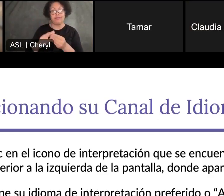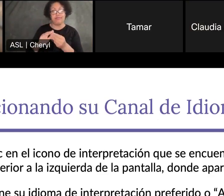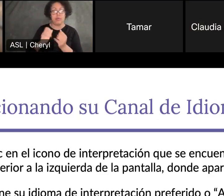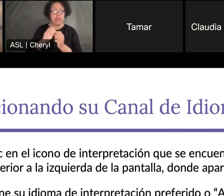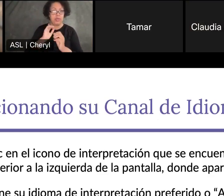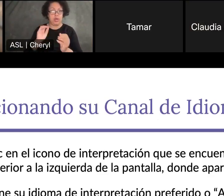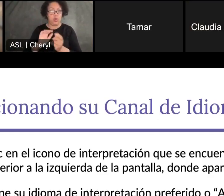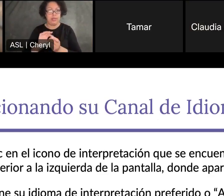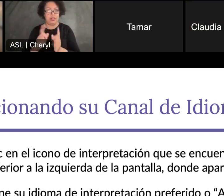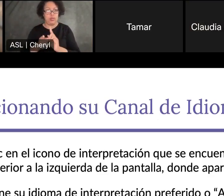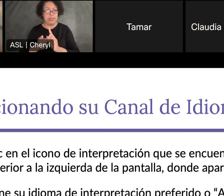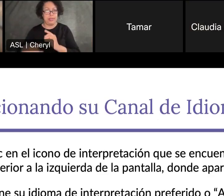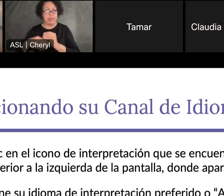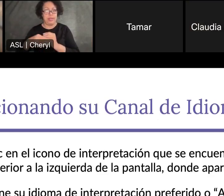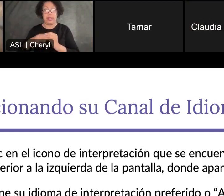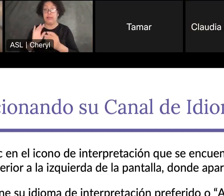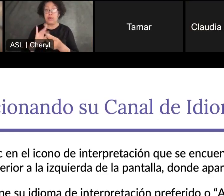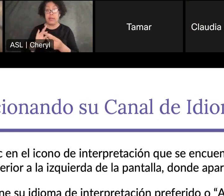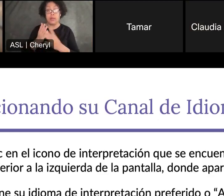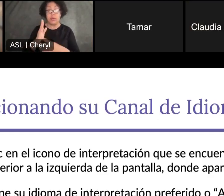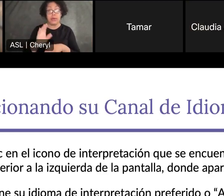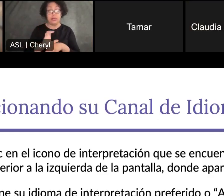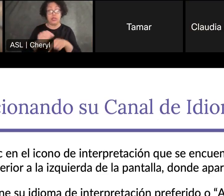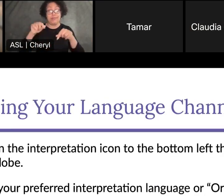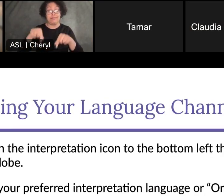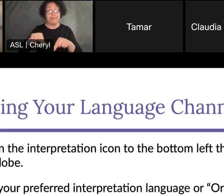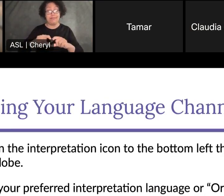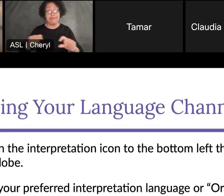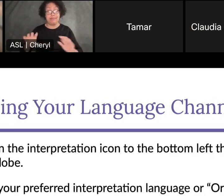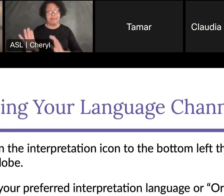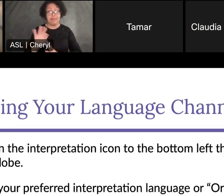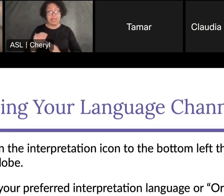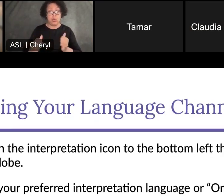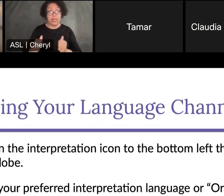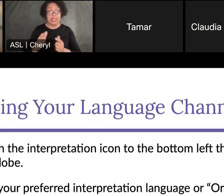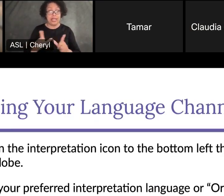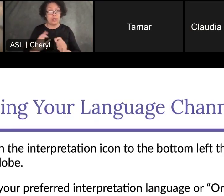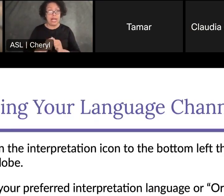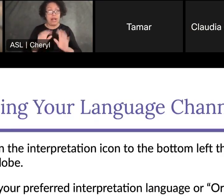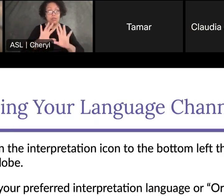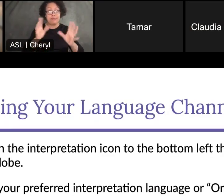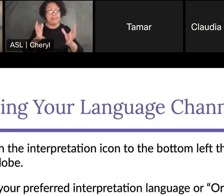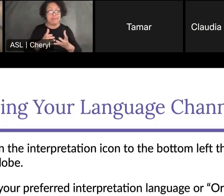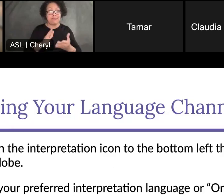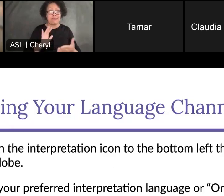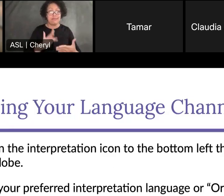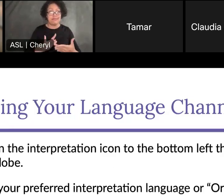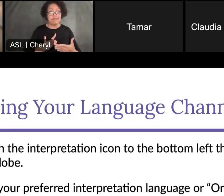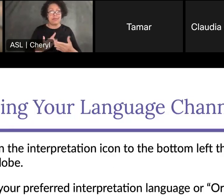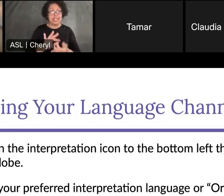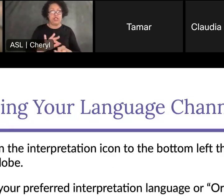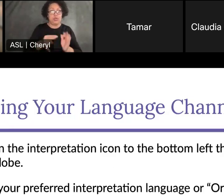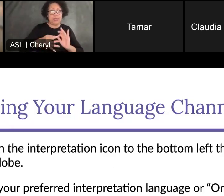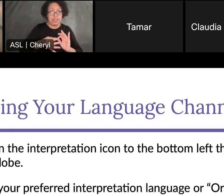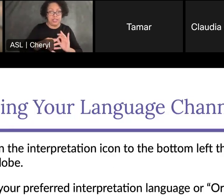people connecting through a computer, you can choose your language channel by clicking on the interpretation icon to the bottom left that looks